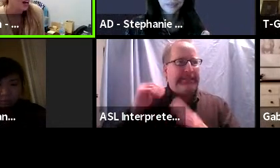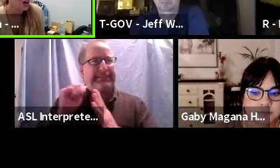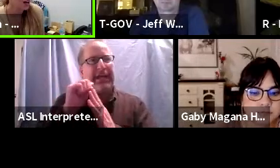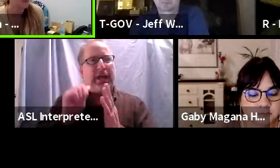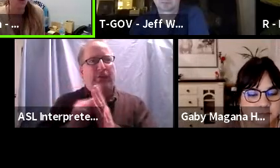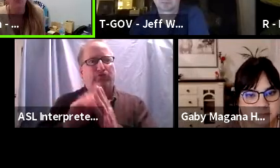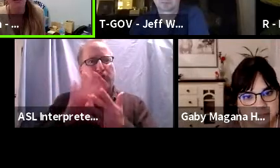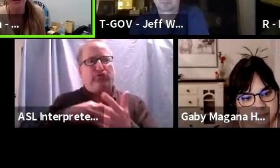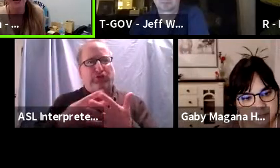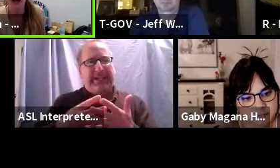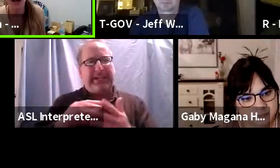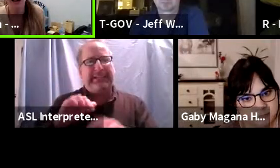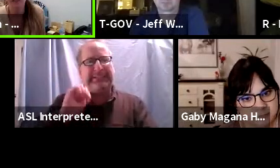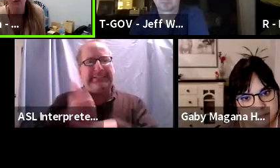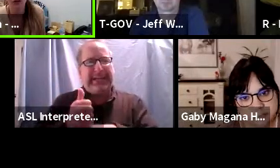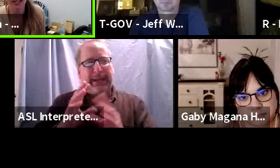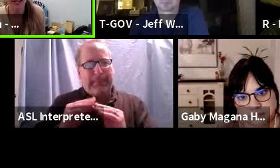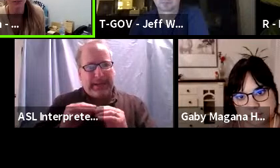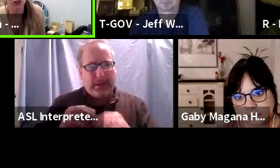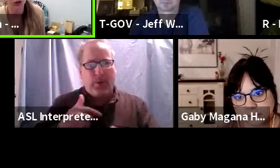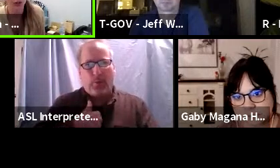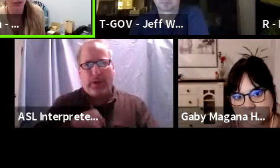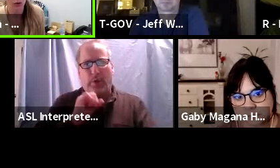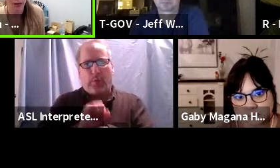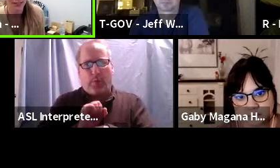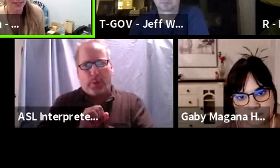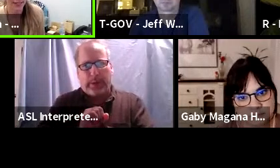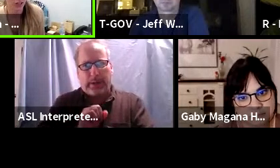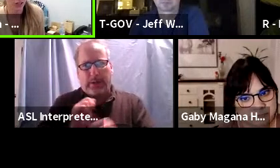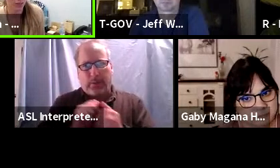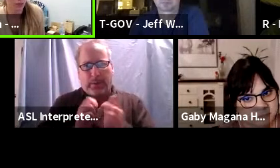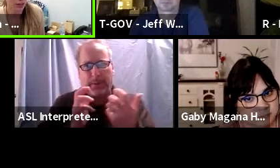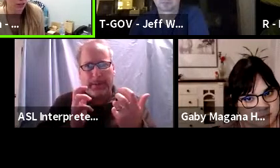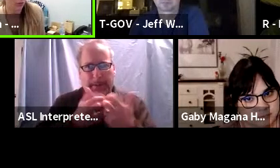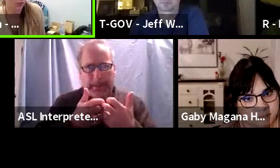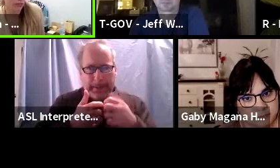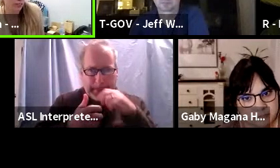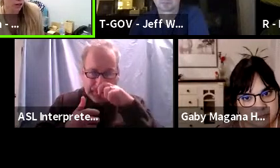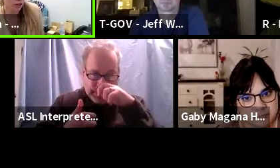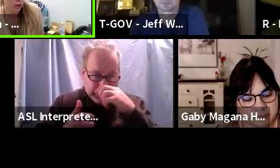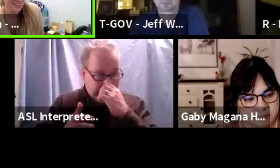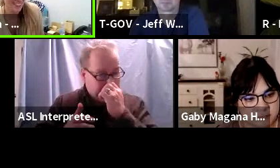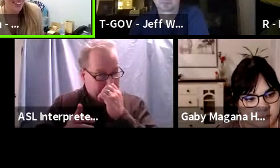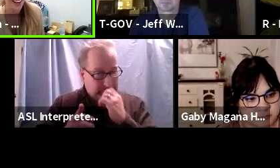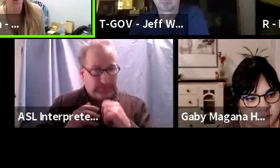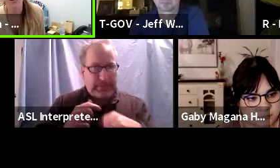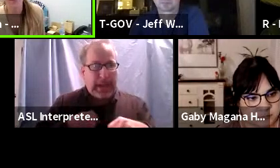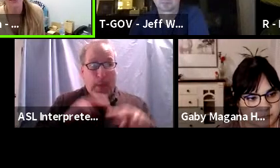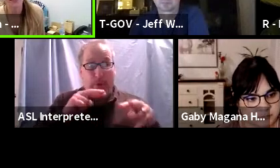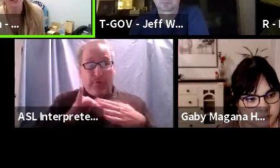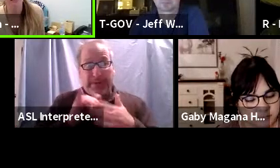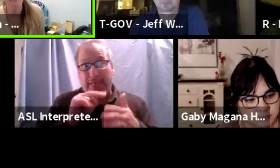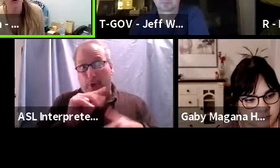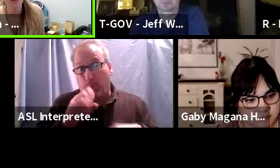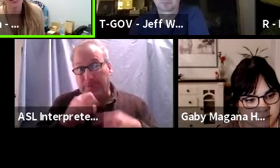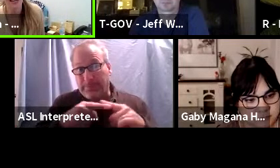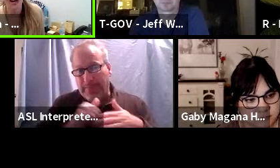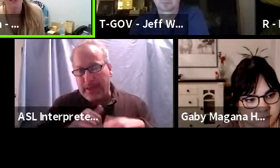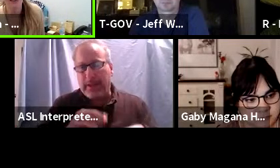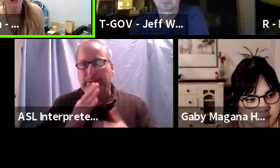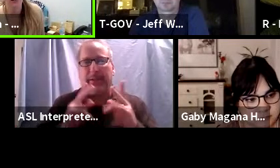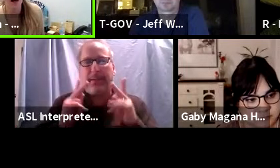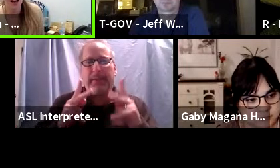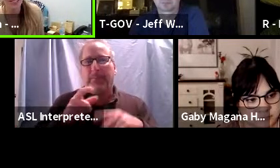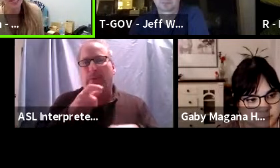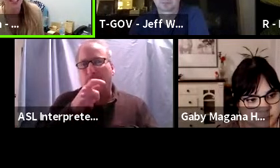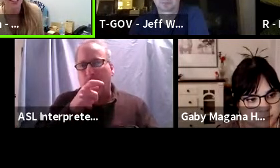meeting, but we have been working, and I'm sure there was a robust discussion. I'm really looking forward to the notes with some folks that